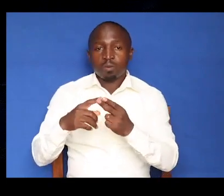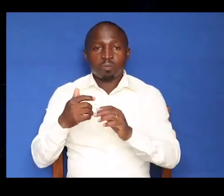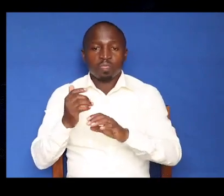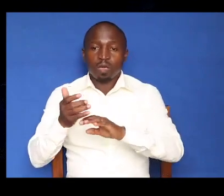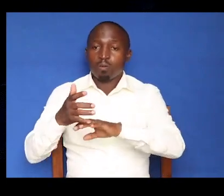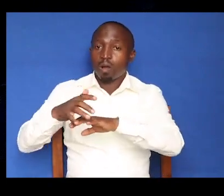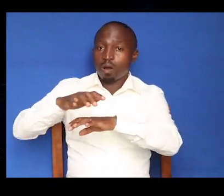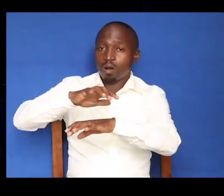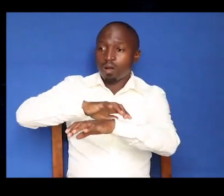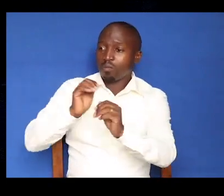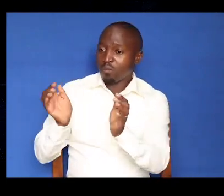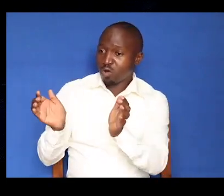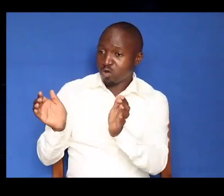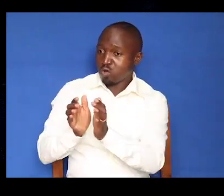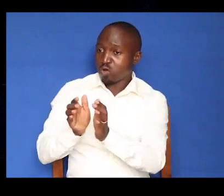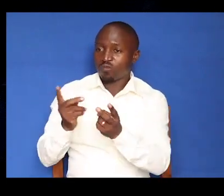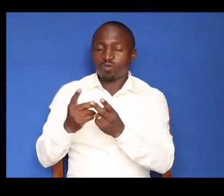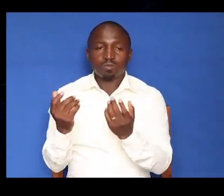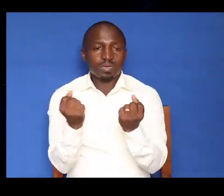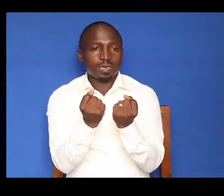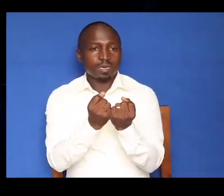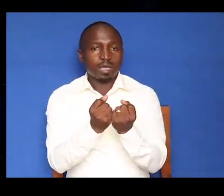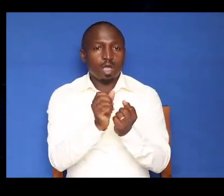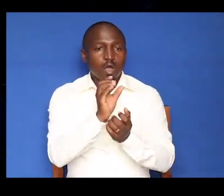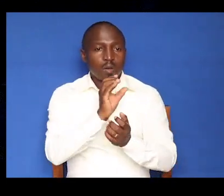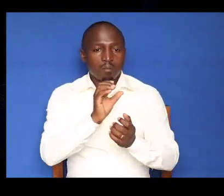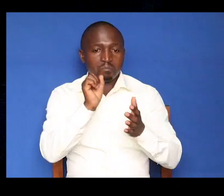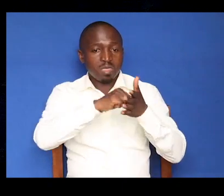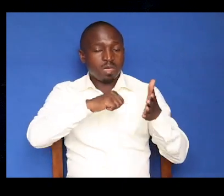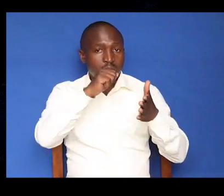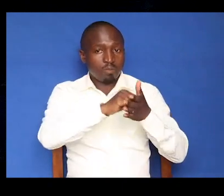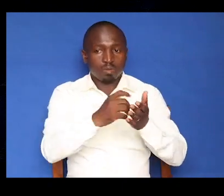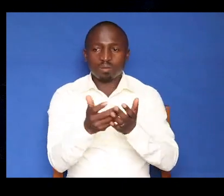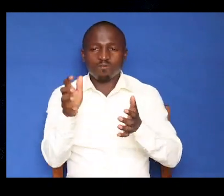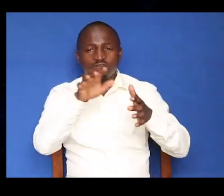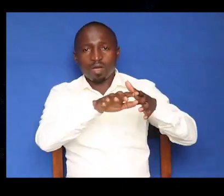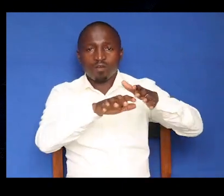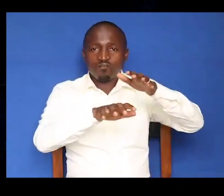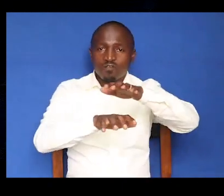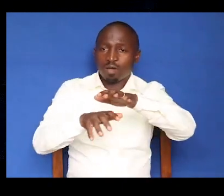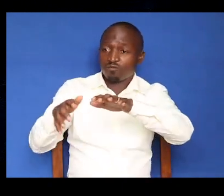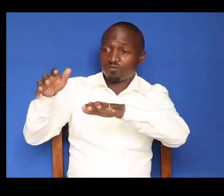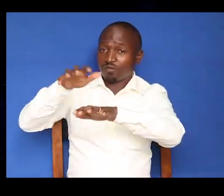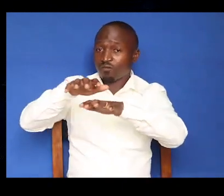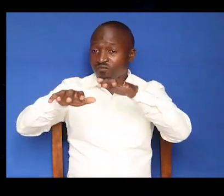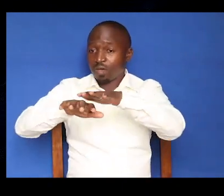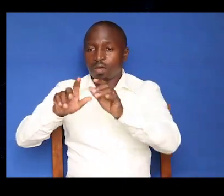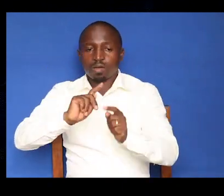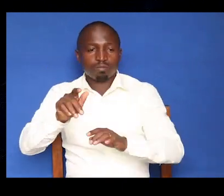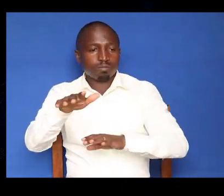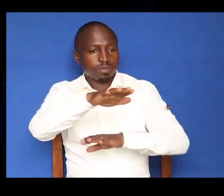also small. They develop coral reefs by accumulation. So if the oceanic environment subjected to